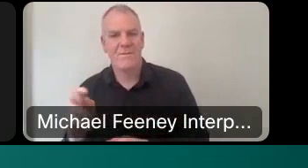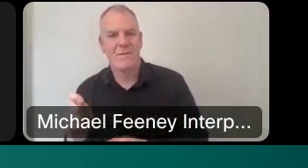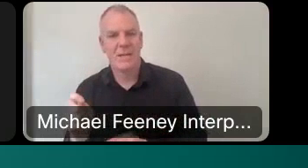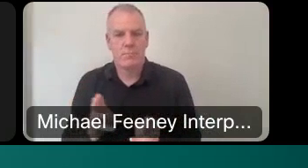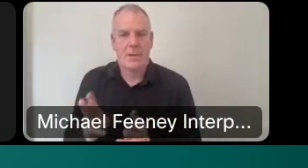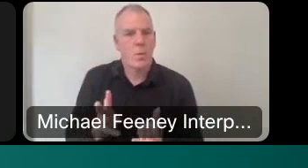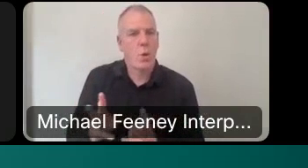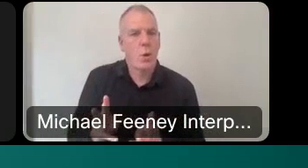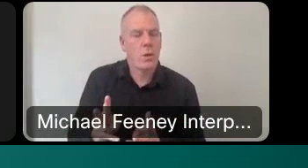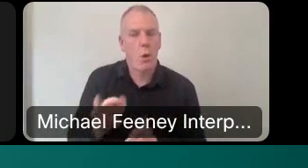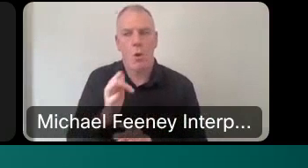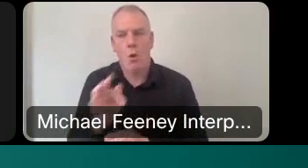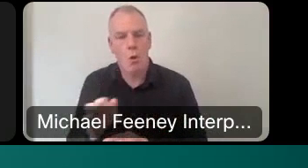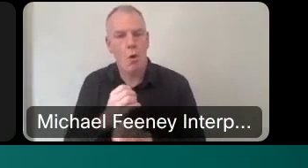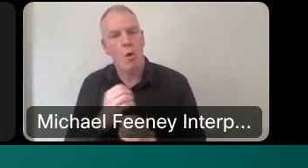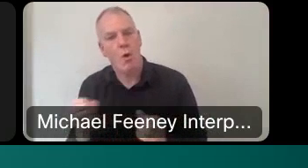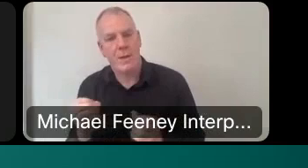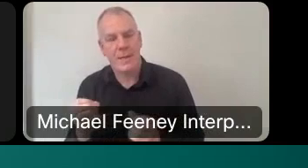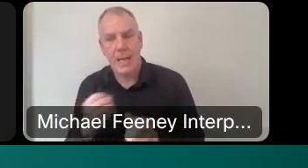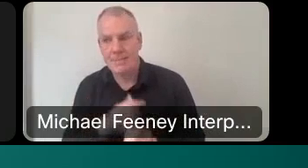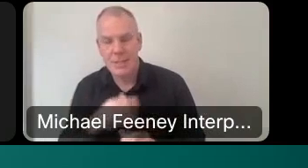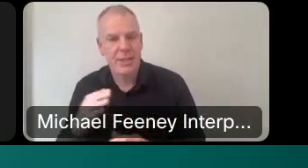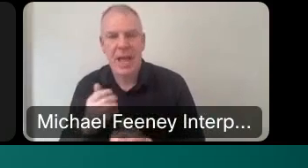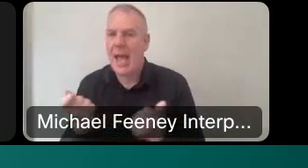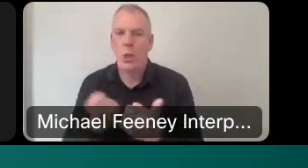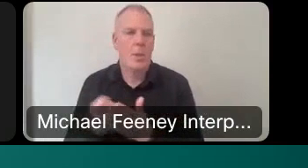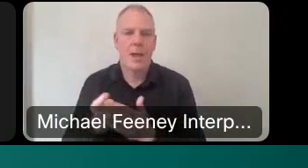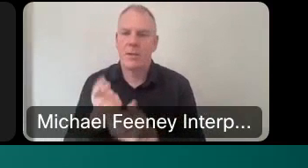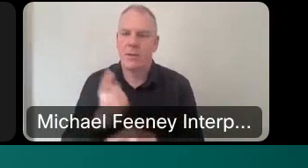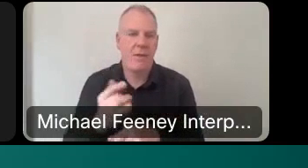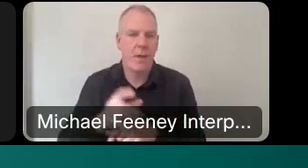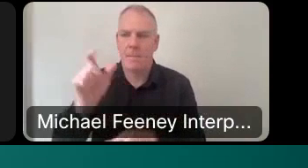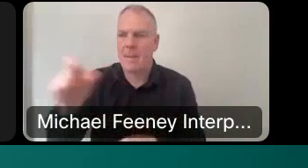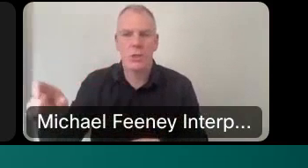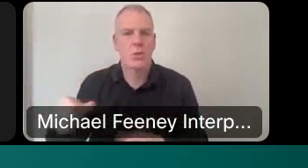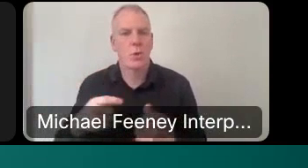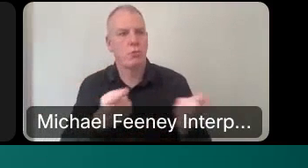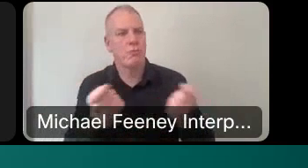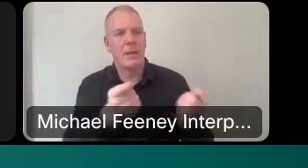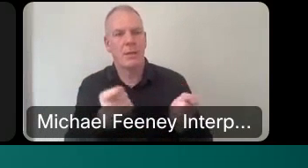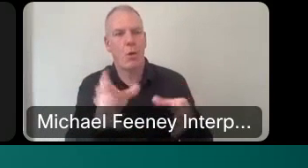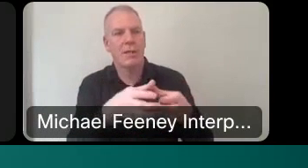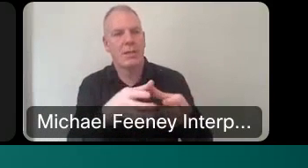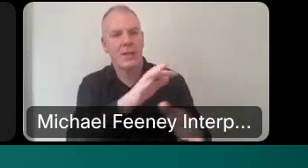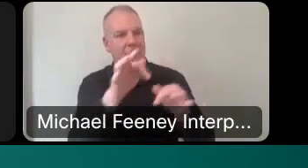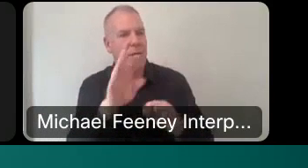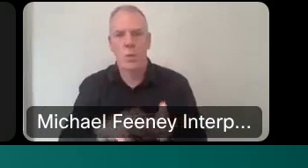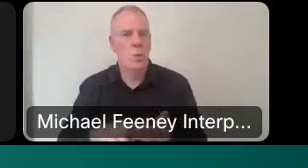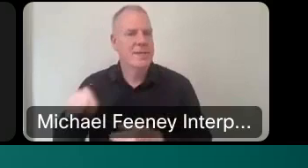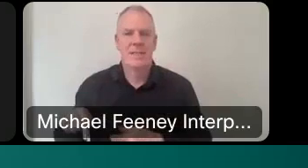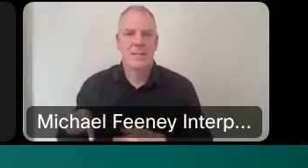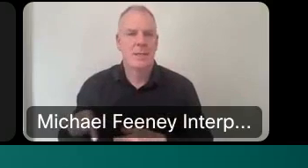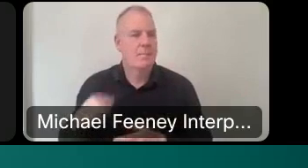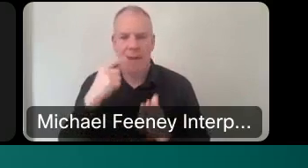other failure or omission in relation to any complaint made by the patient to a regulatory body subsequently, and shall not be admissible